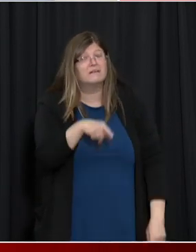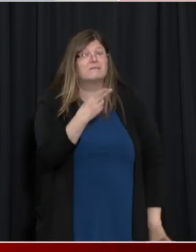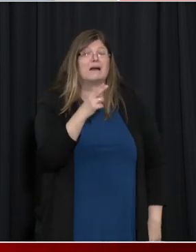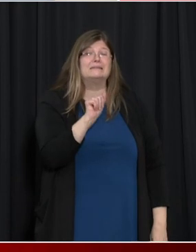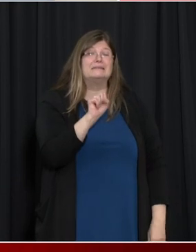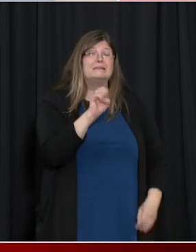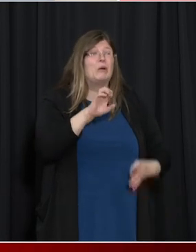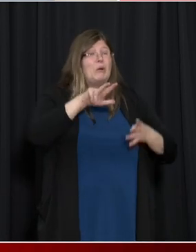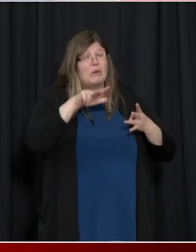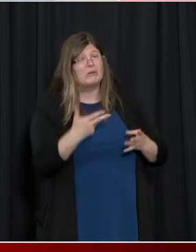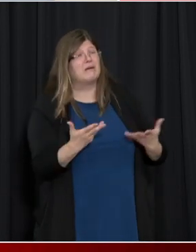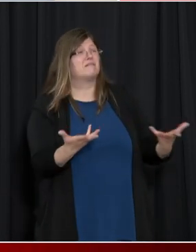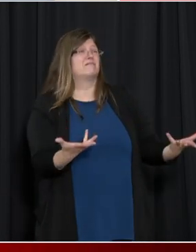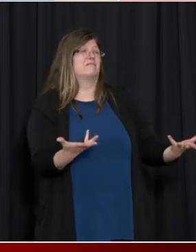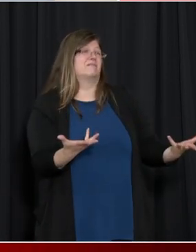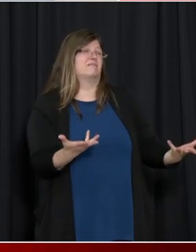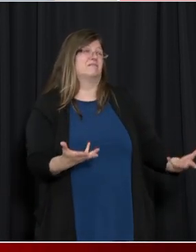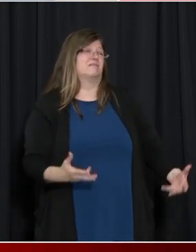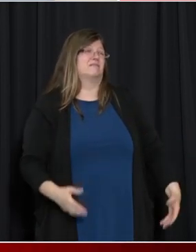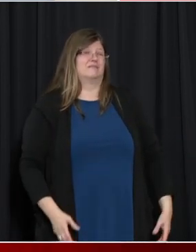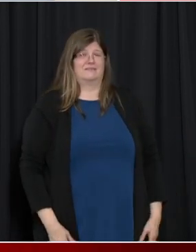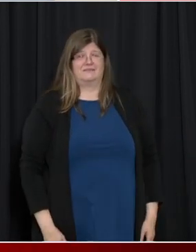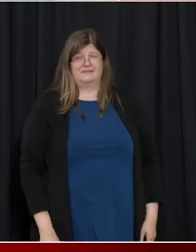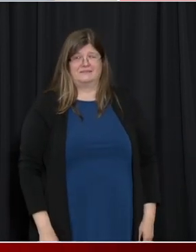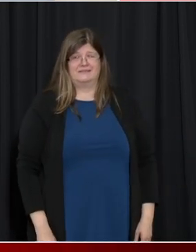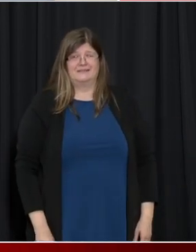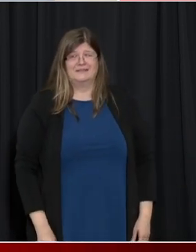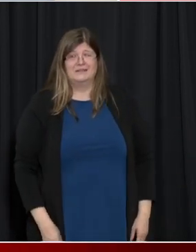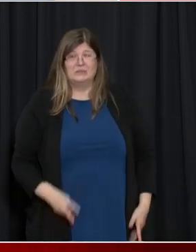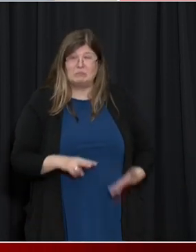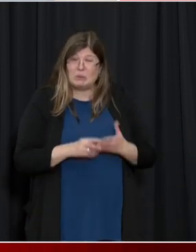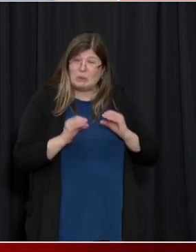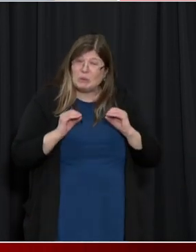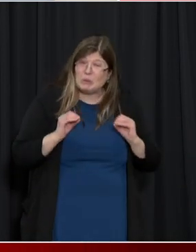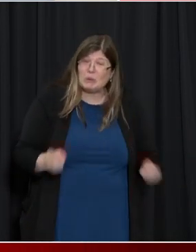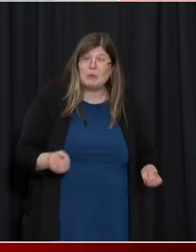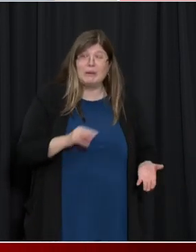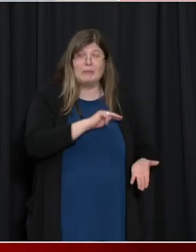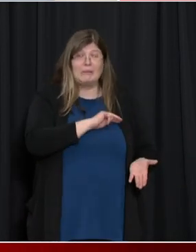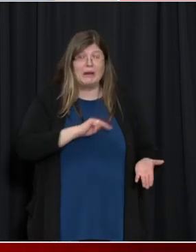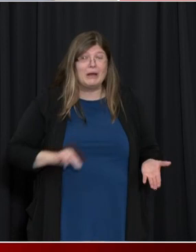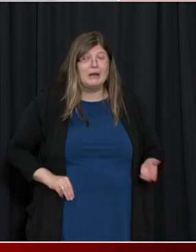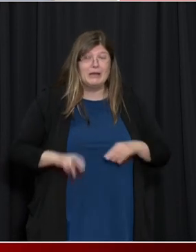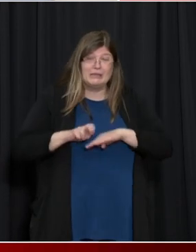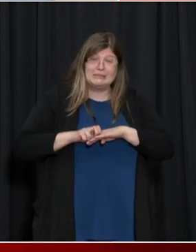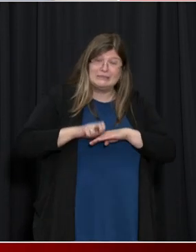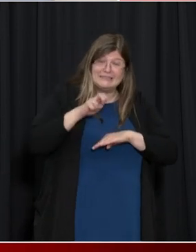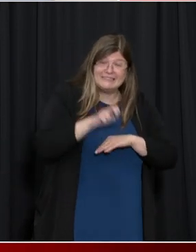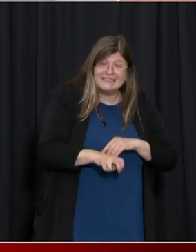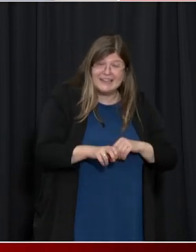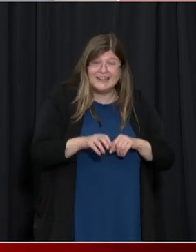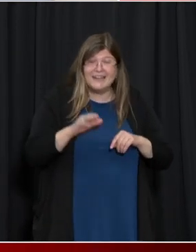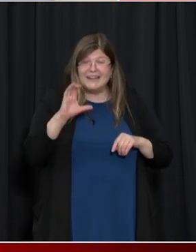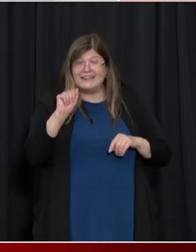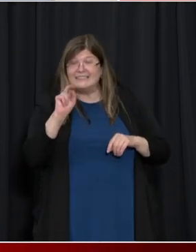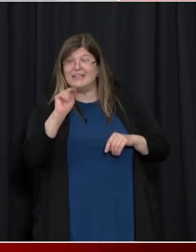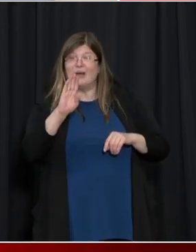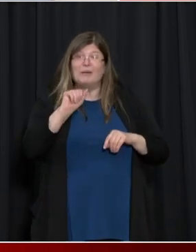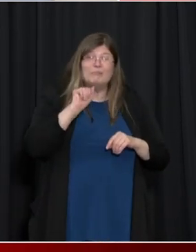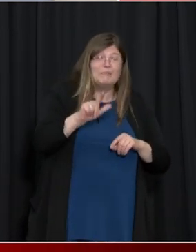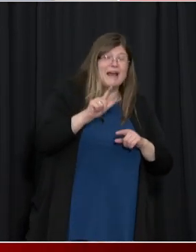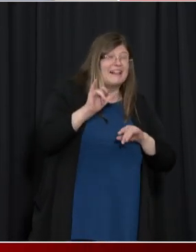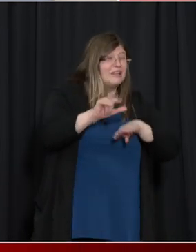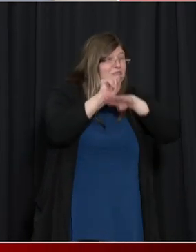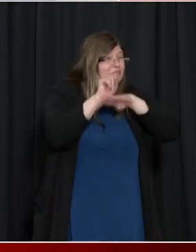that mean no mayoral cannonball this year? And what does that mean for swimming pools this